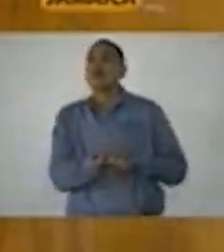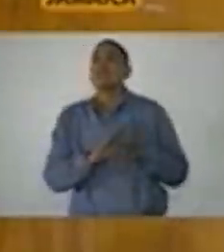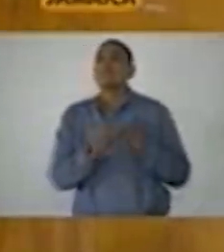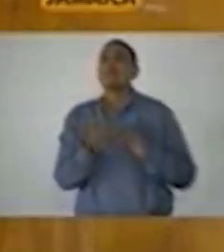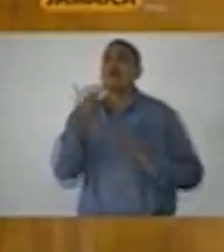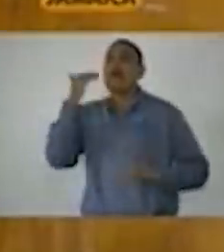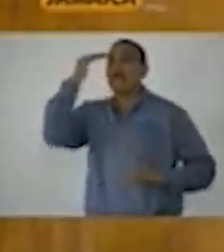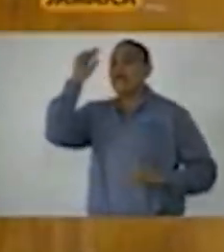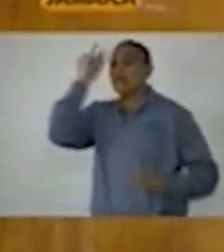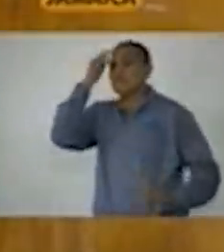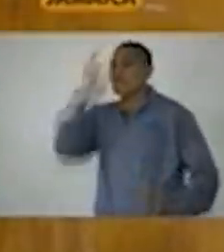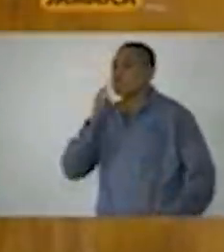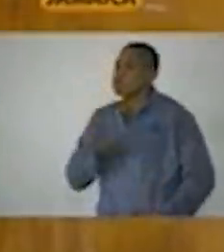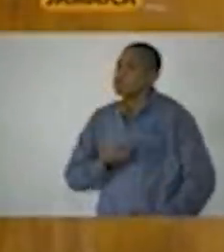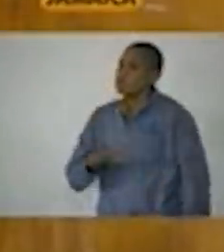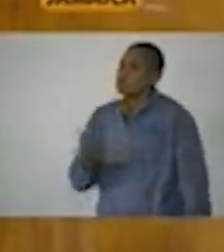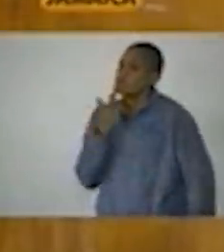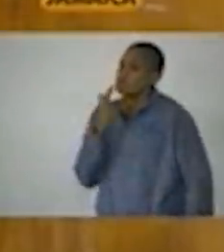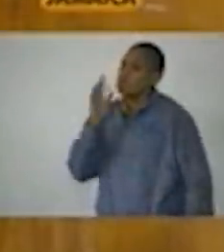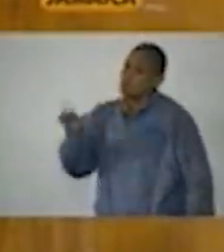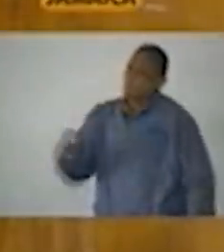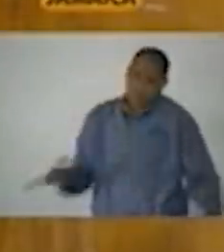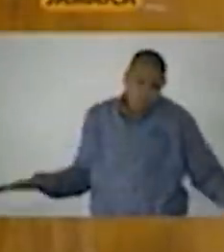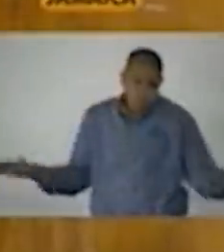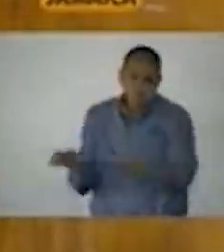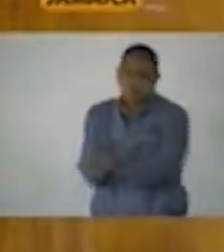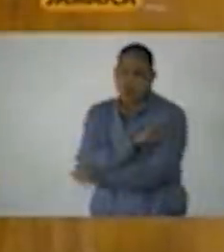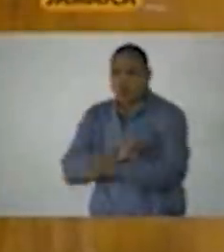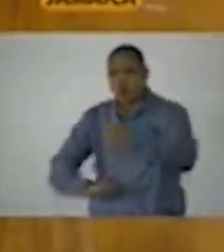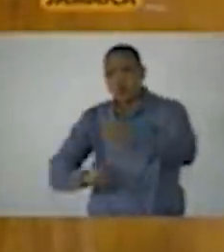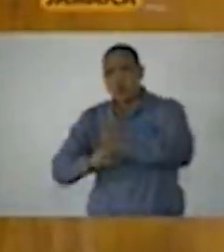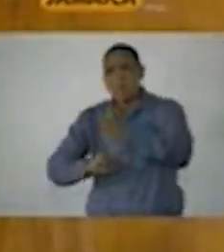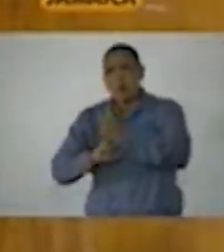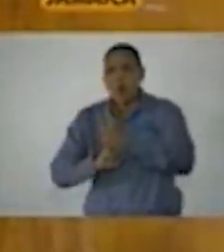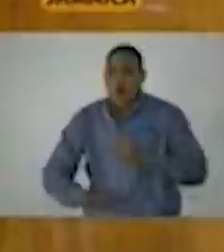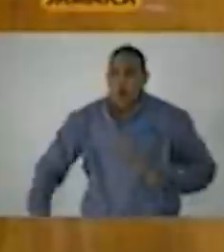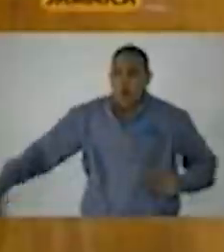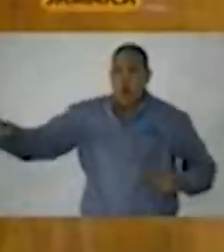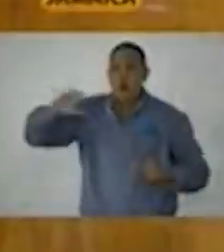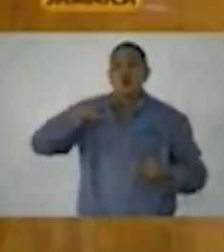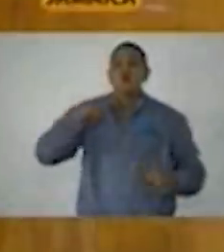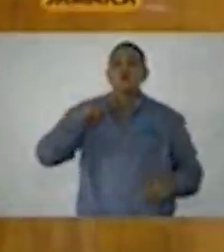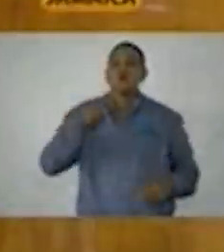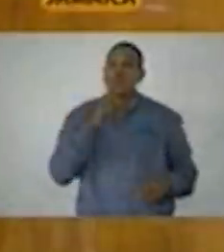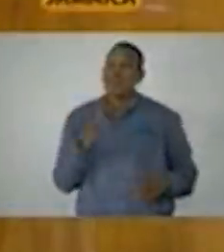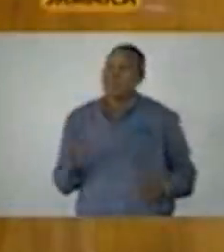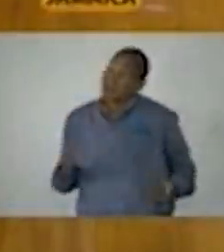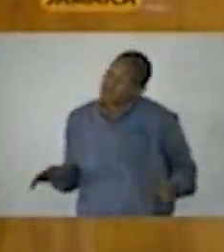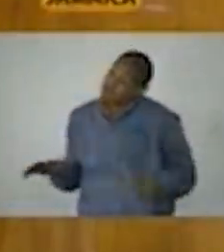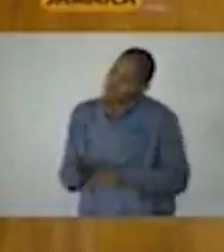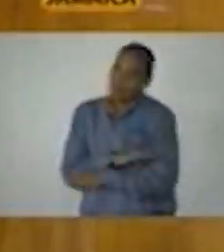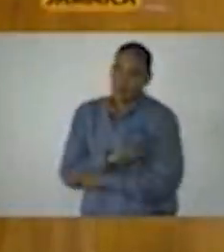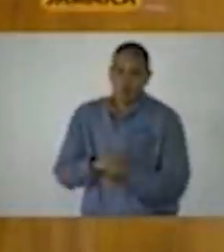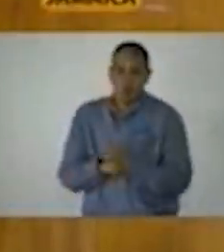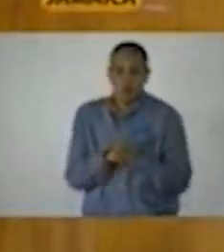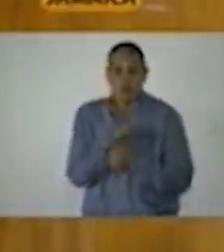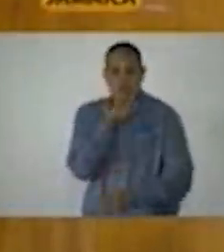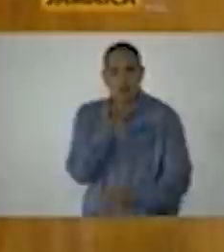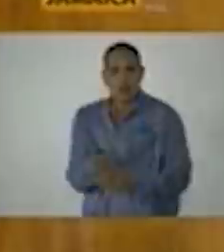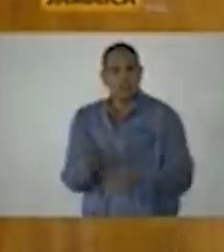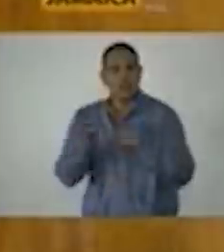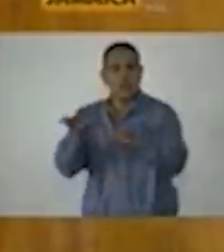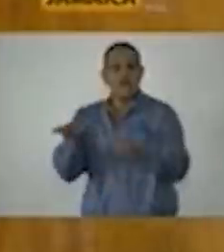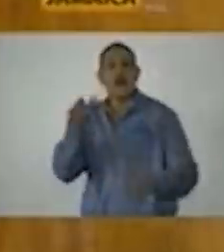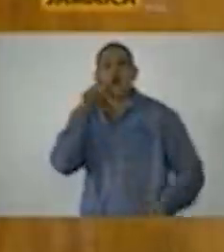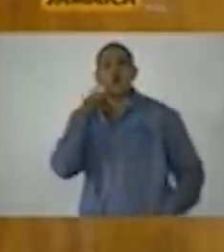of government expressed overwhelming support, those are the words that were used, for the re-election of